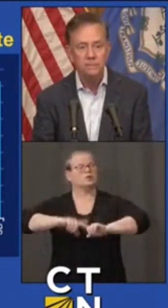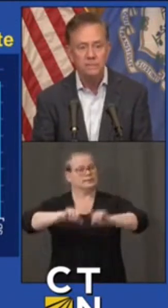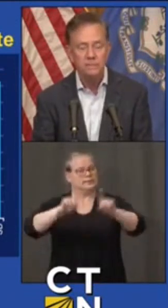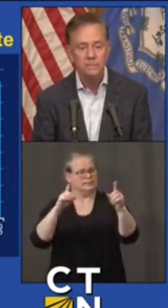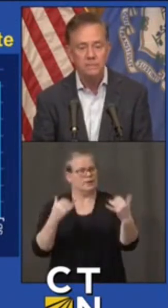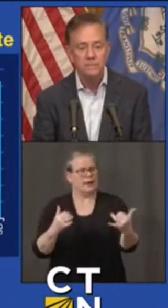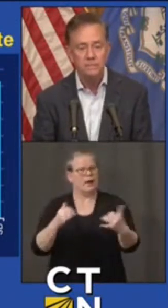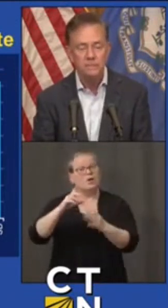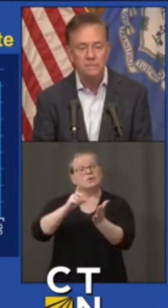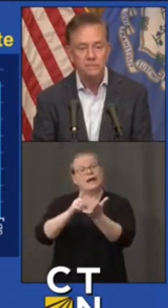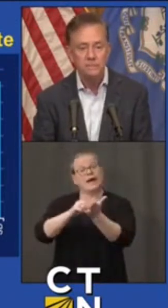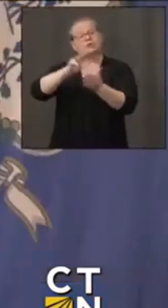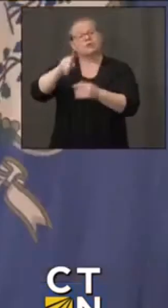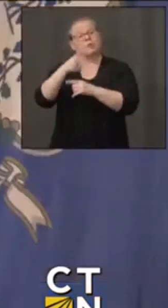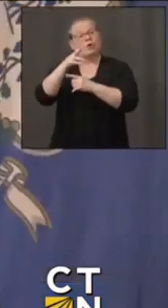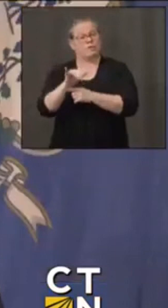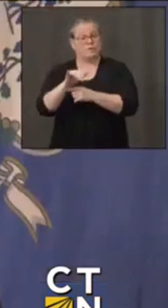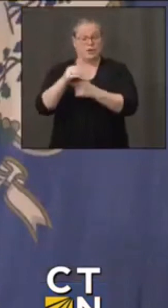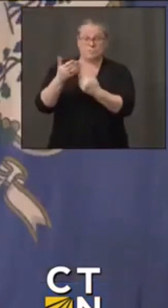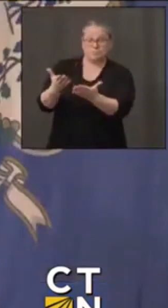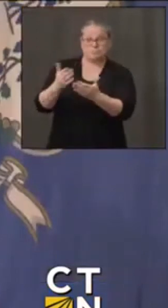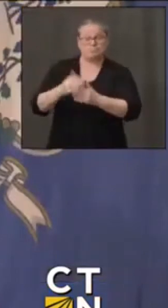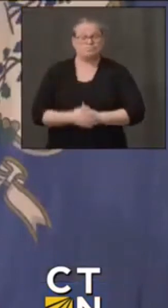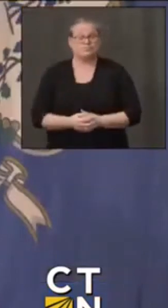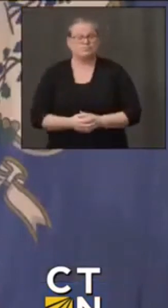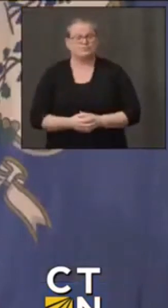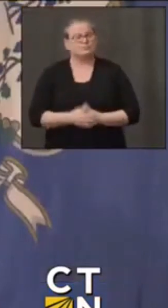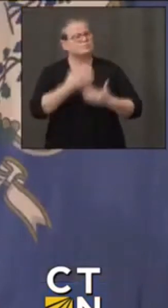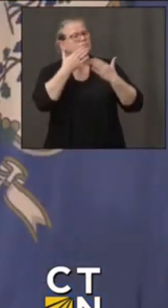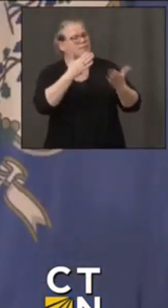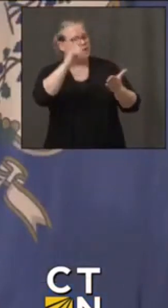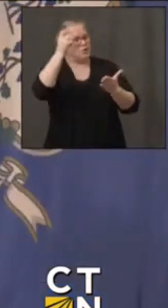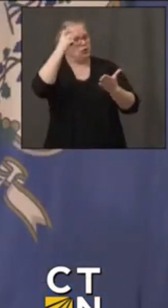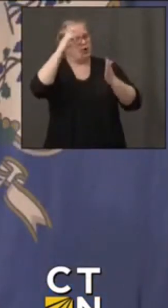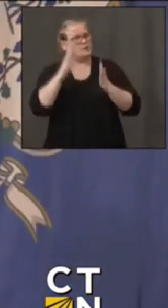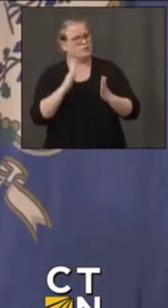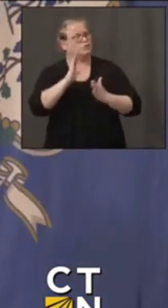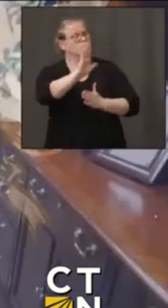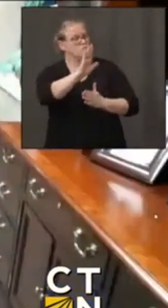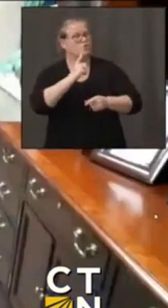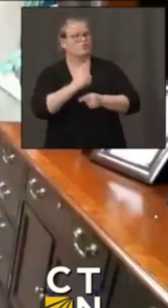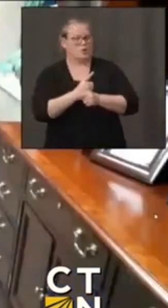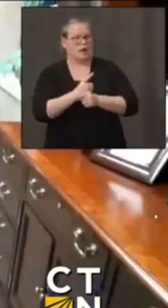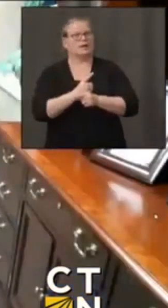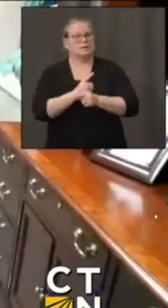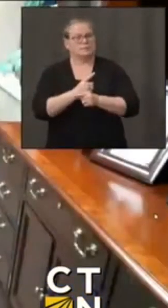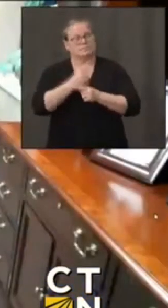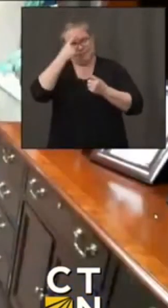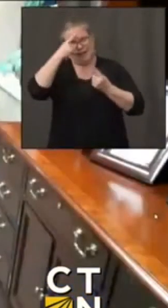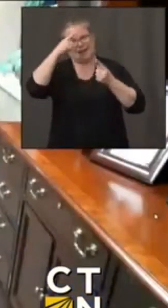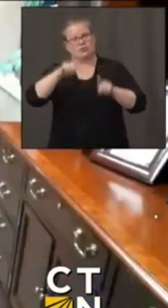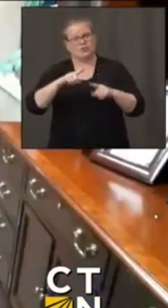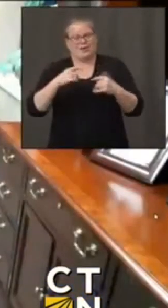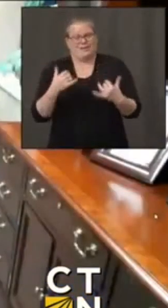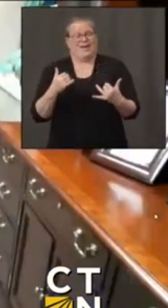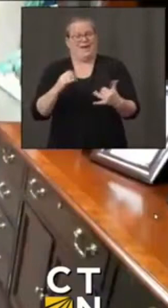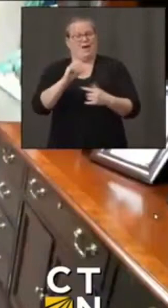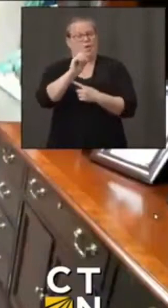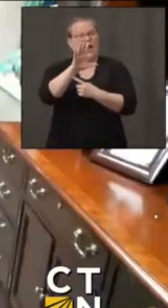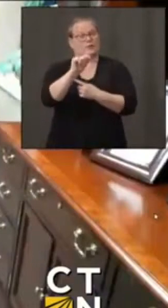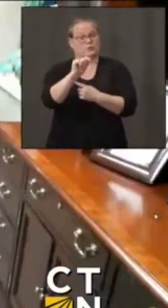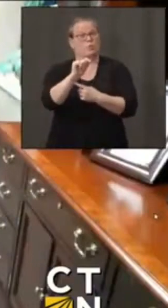Yeah, thanks, Governor. I do think you're right. The The setting is different today than it